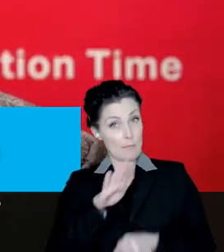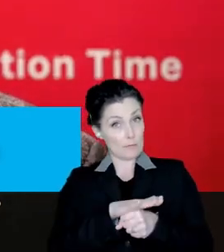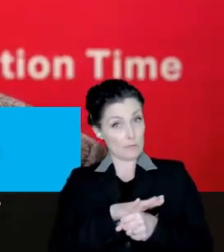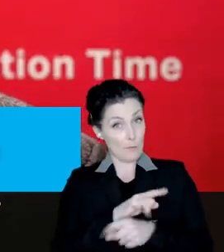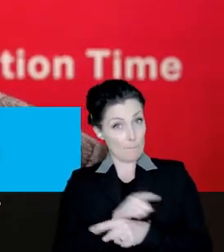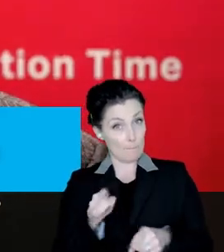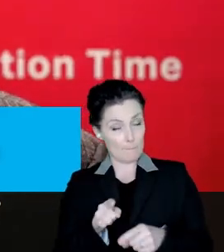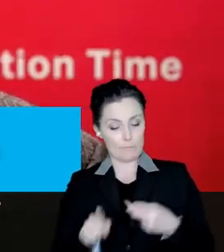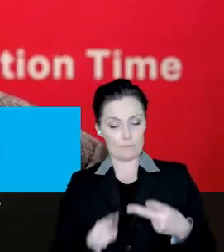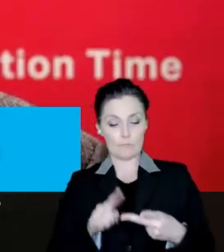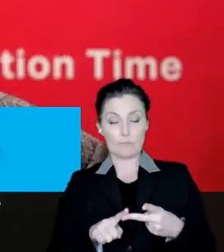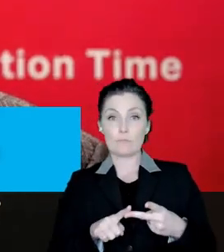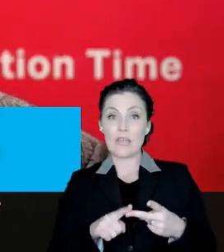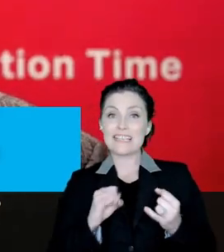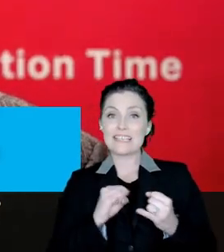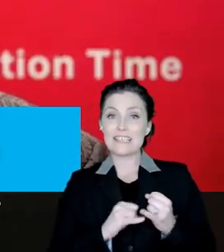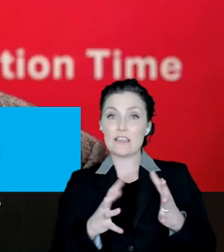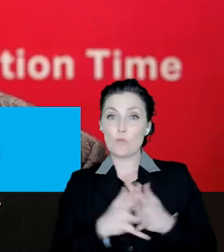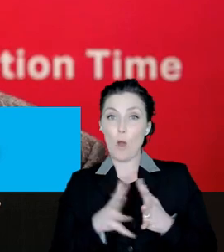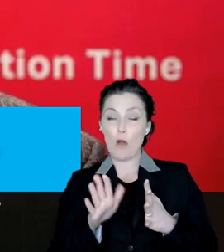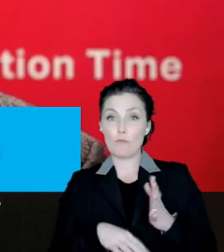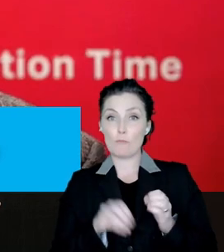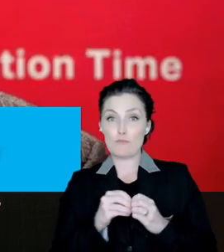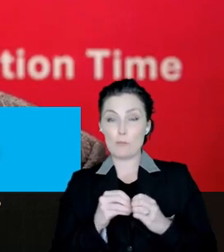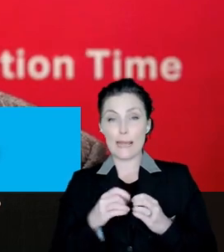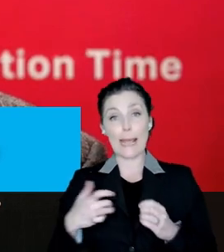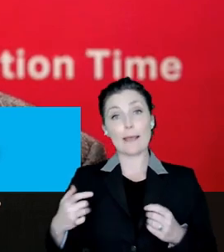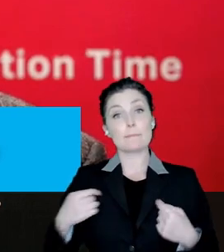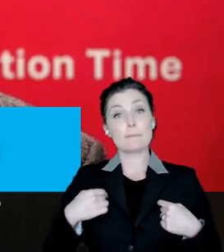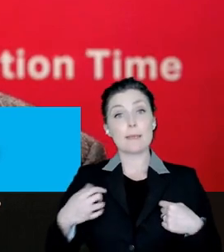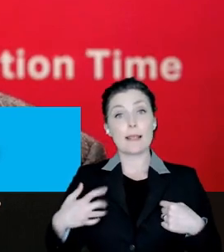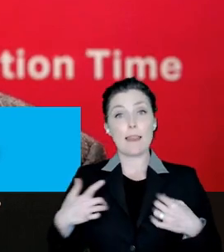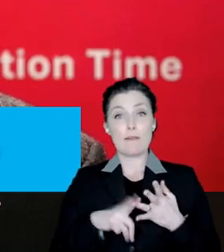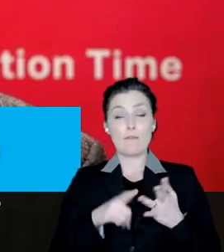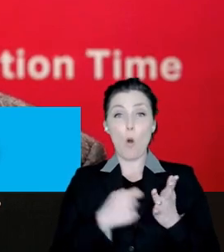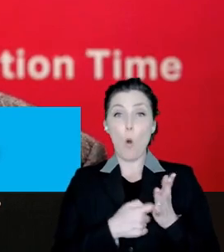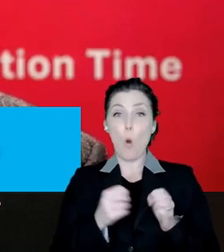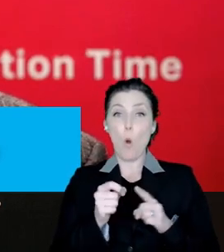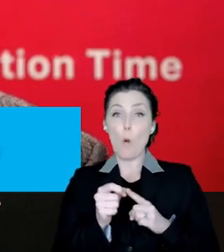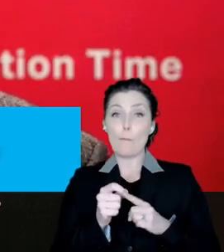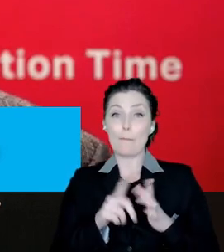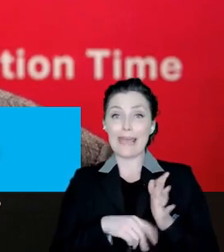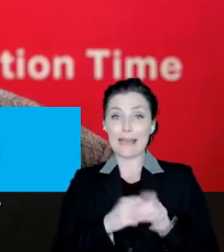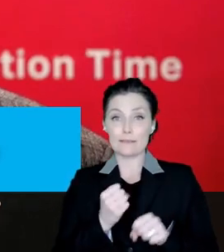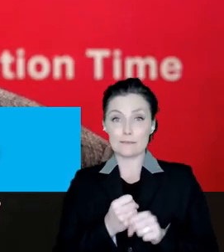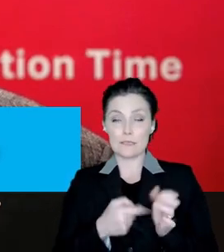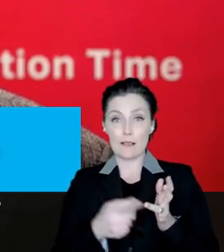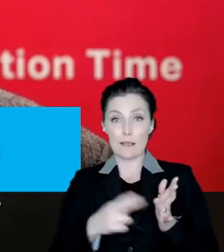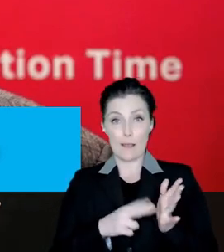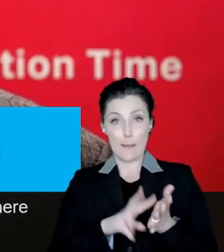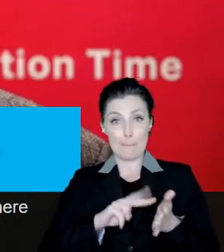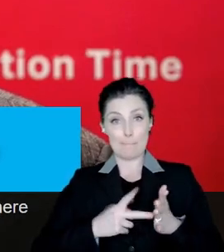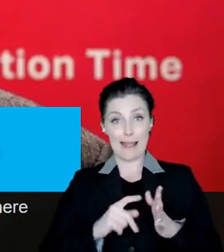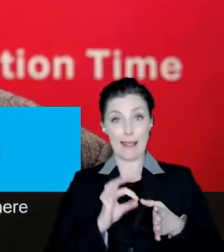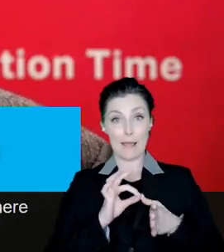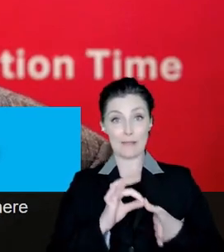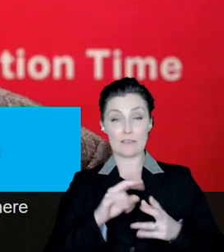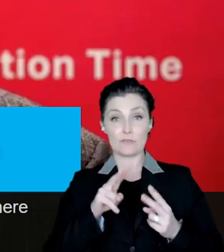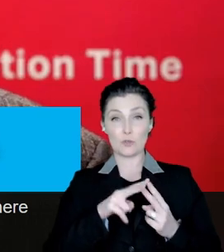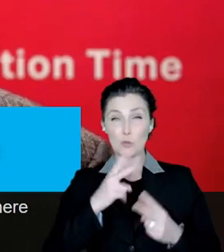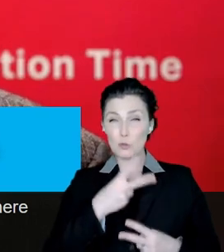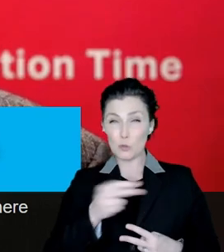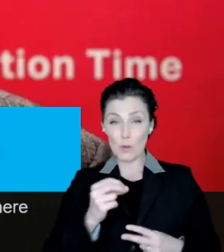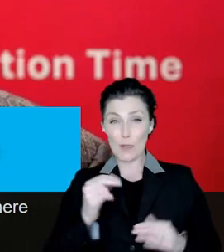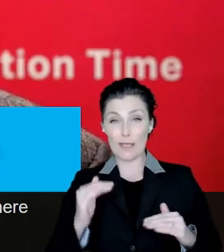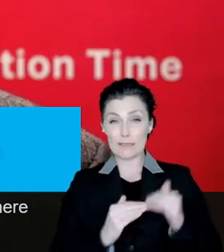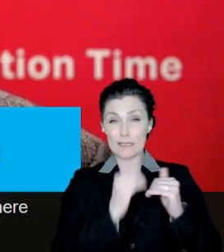Steve Whirl. I live in Orpington. There is a planned application for 220-storey buildings, which are bad for mental